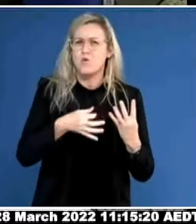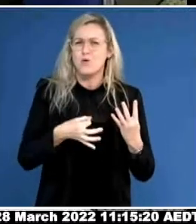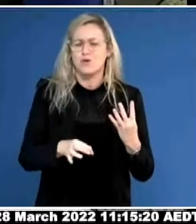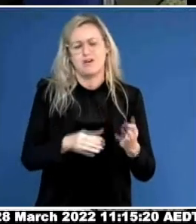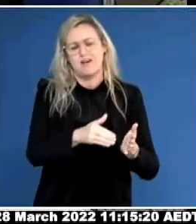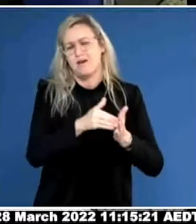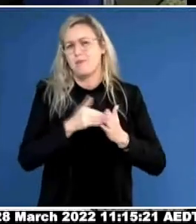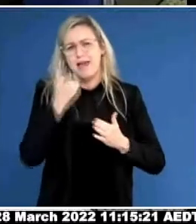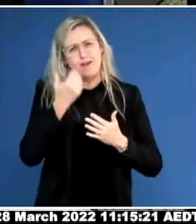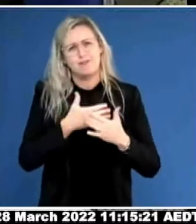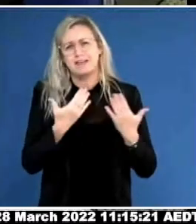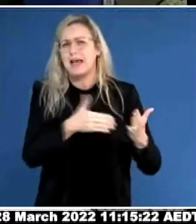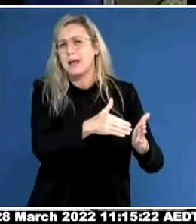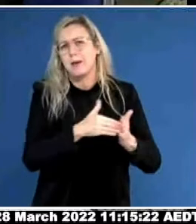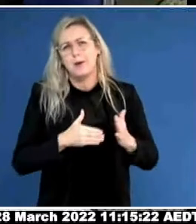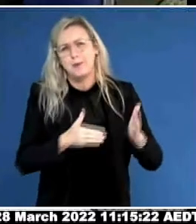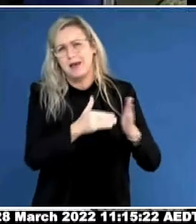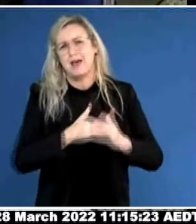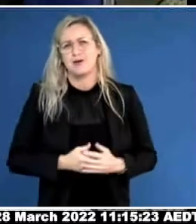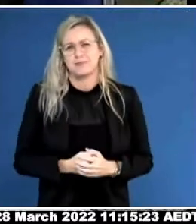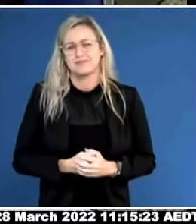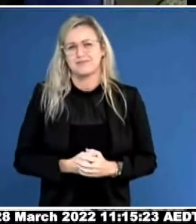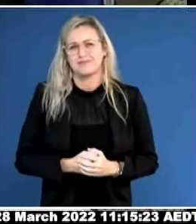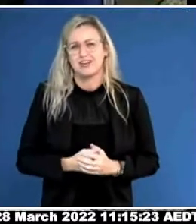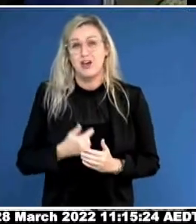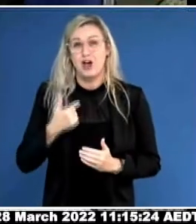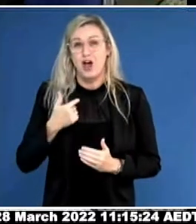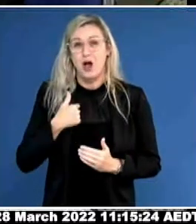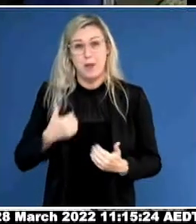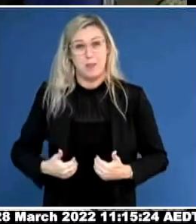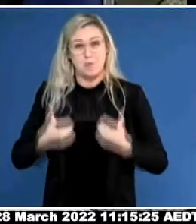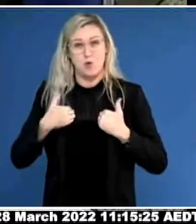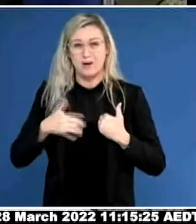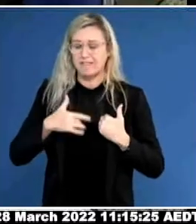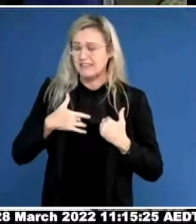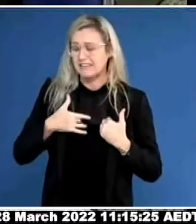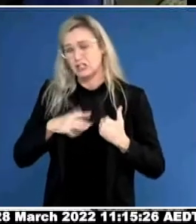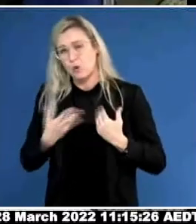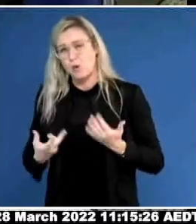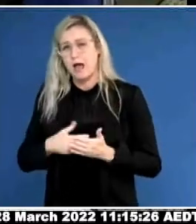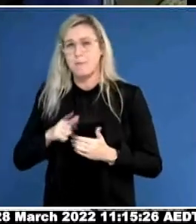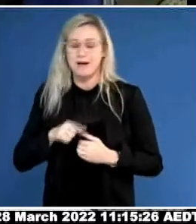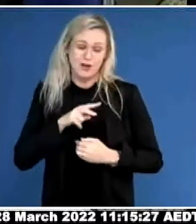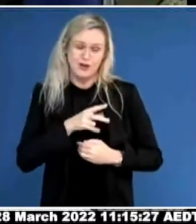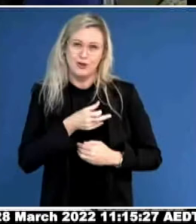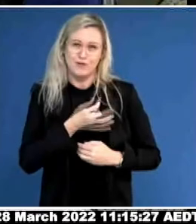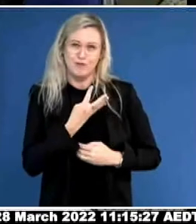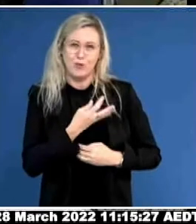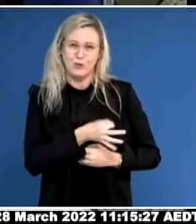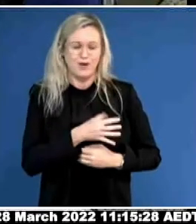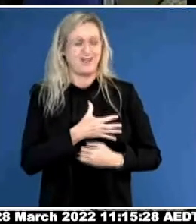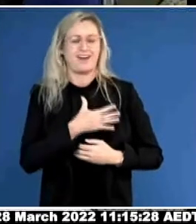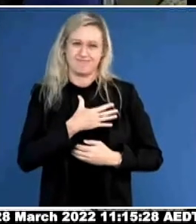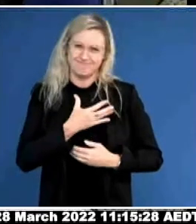It gives me a reason to get out of bed. And that's just, so it makes me